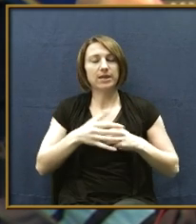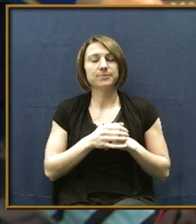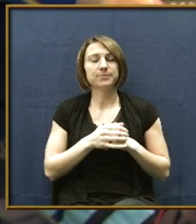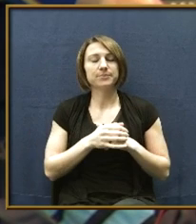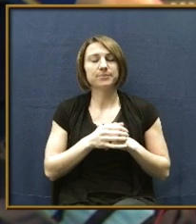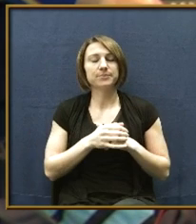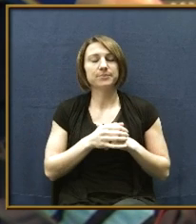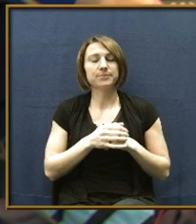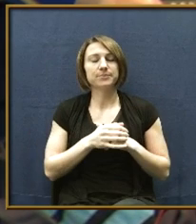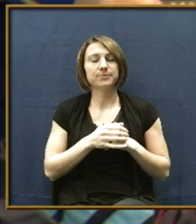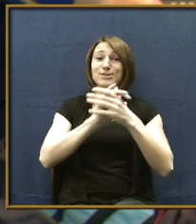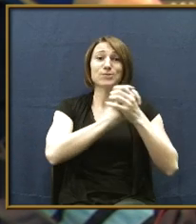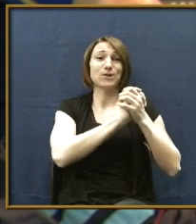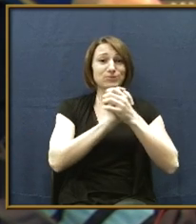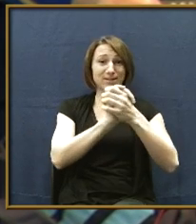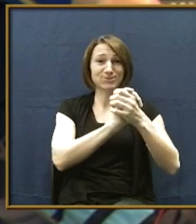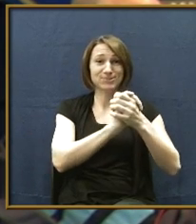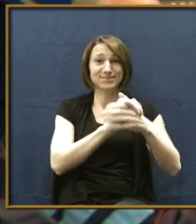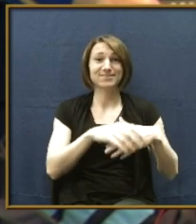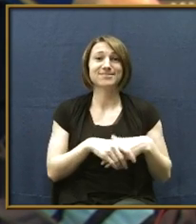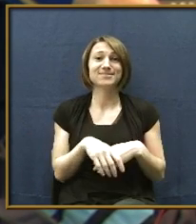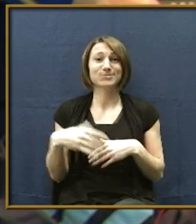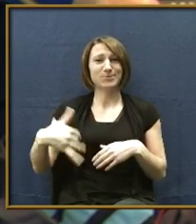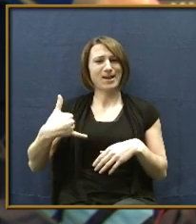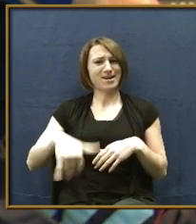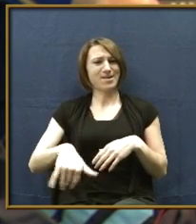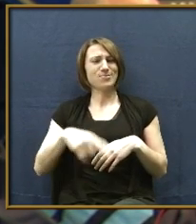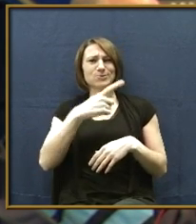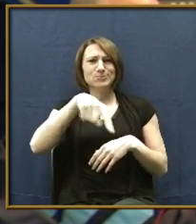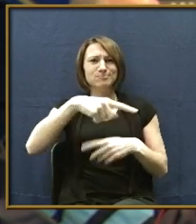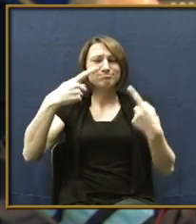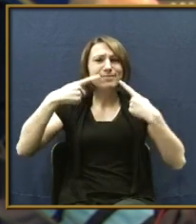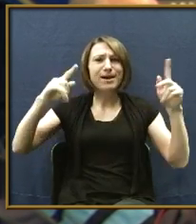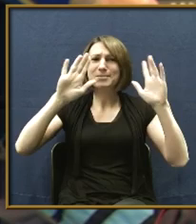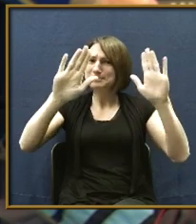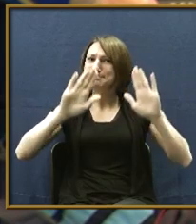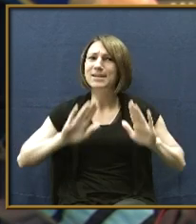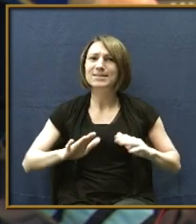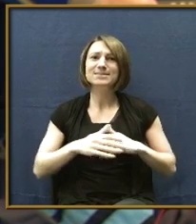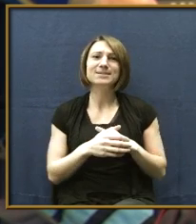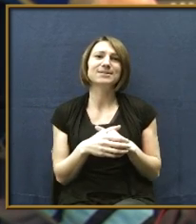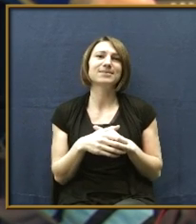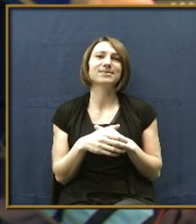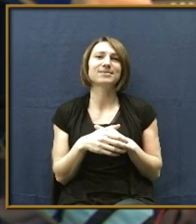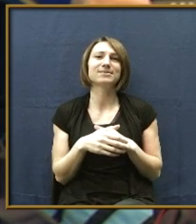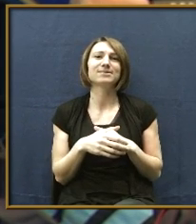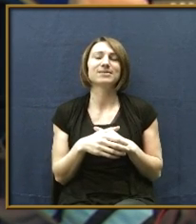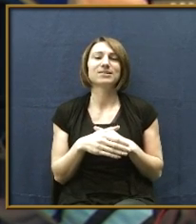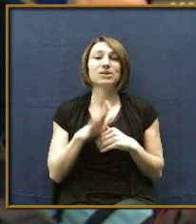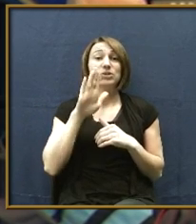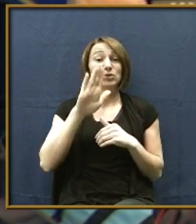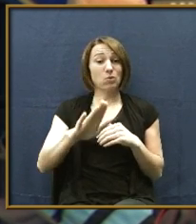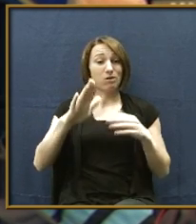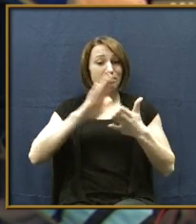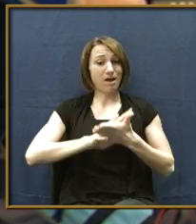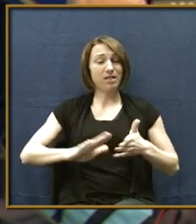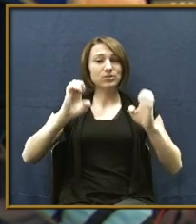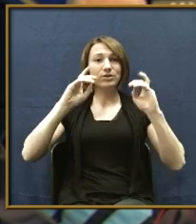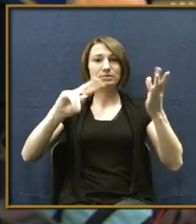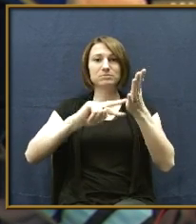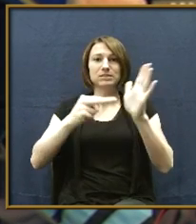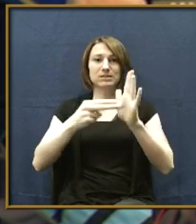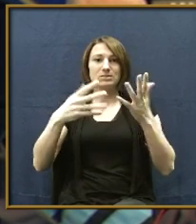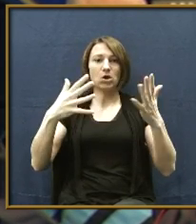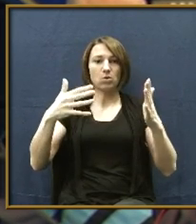of all, congratulations. This is an amazing accomplishment. Your college education provides you a solid foundation